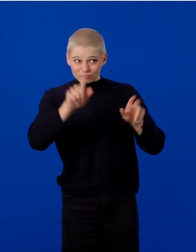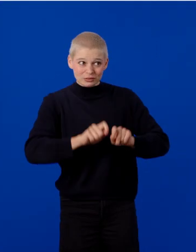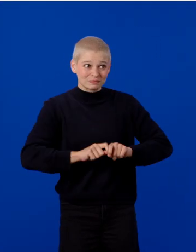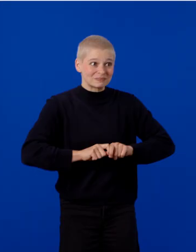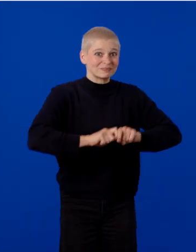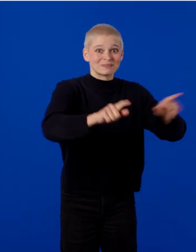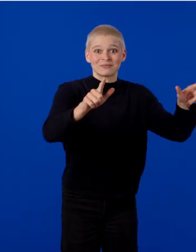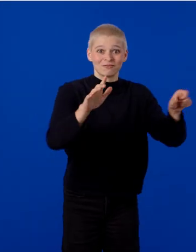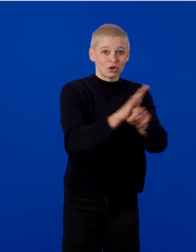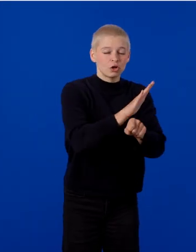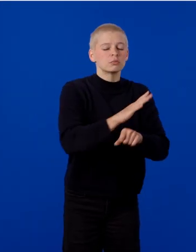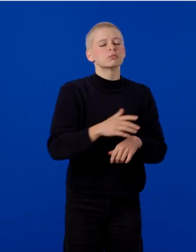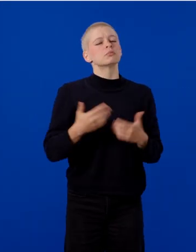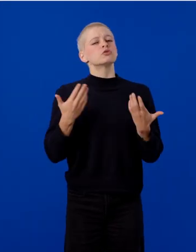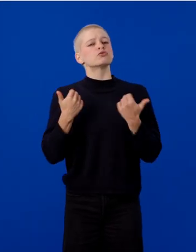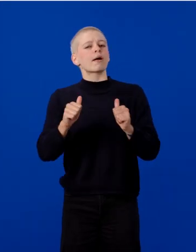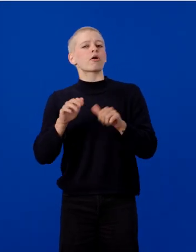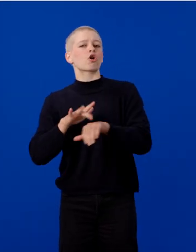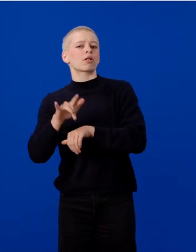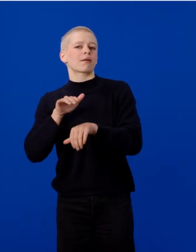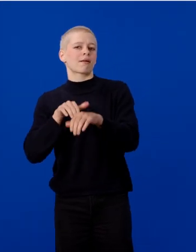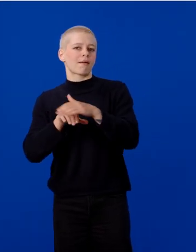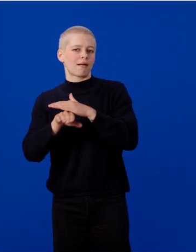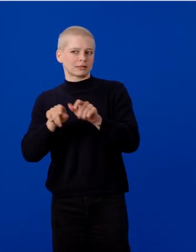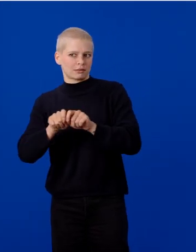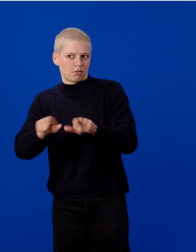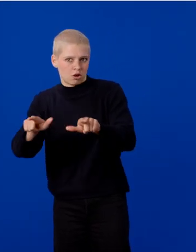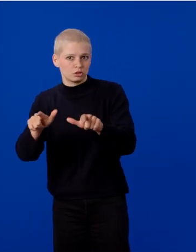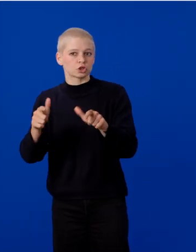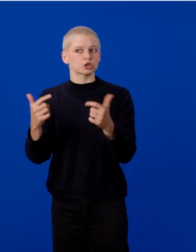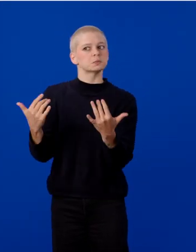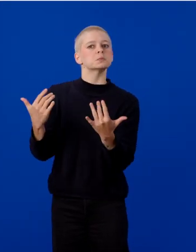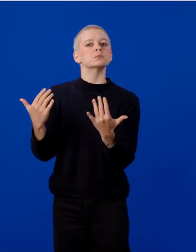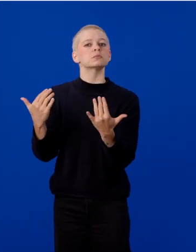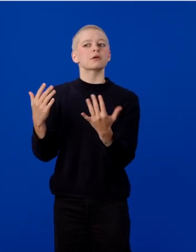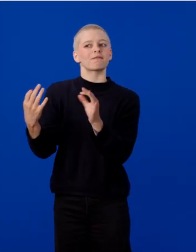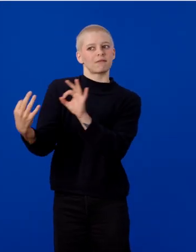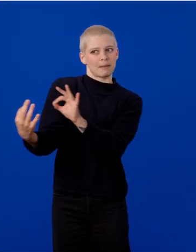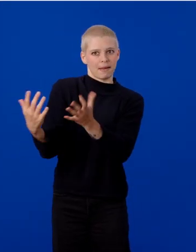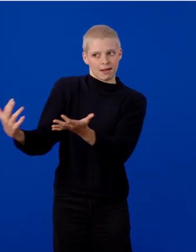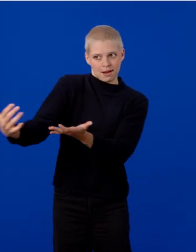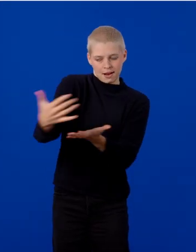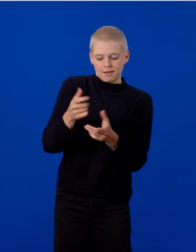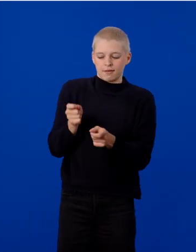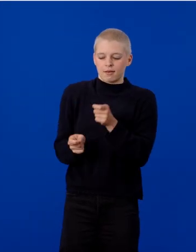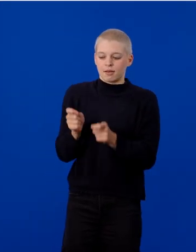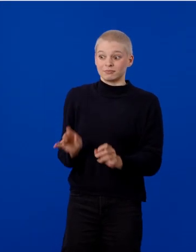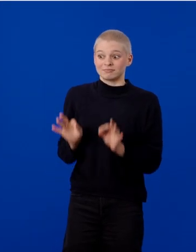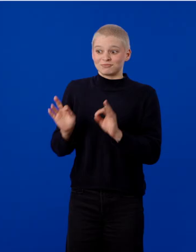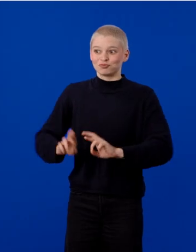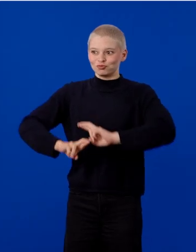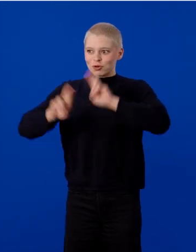access, allowing you to get feedback from users and wait to launch fully after you've been able to refine and polish.